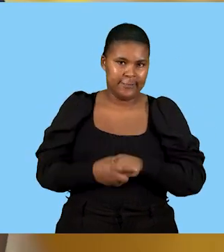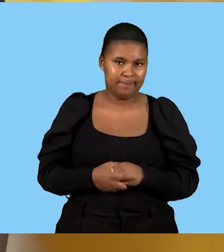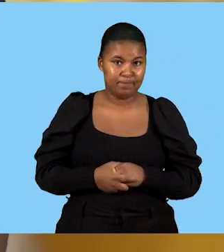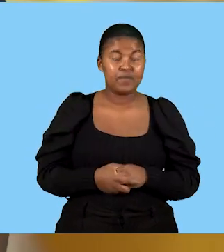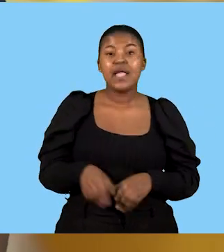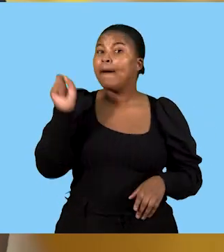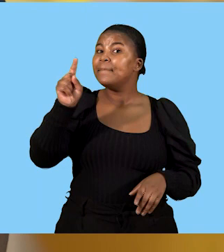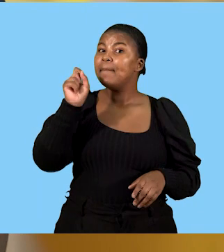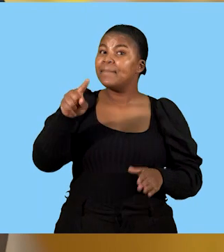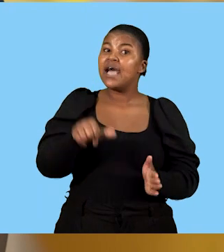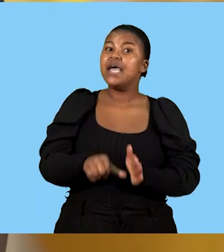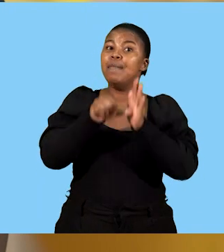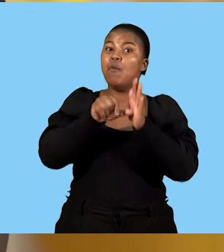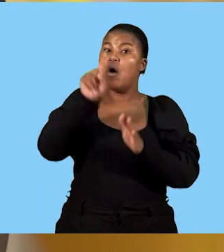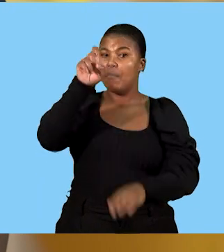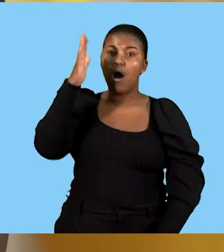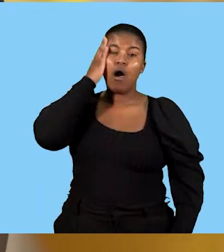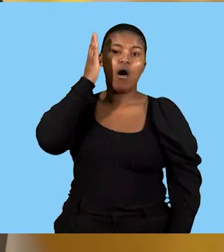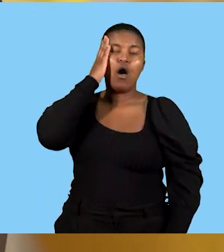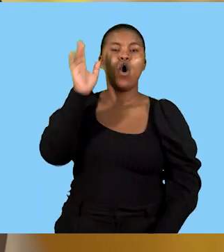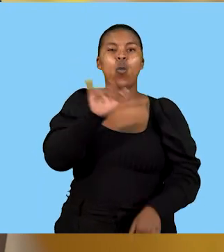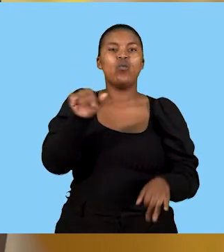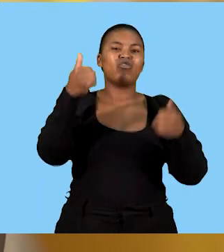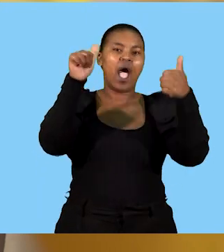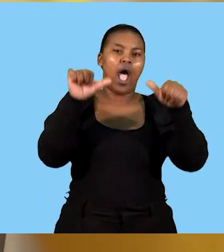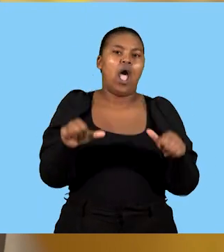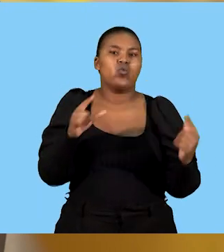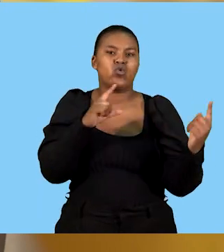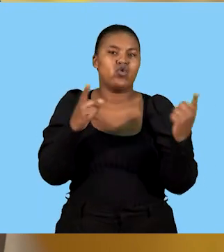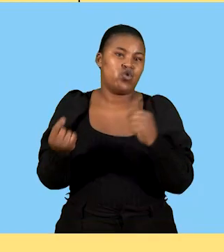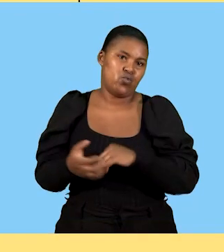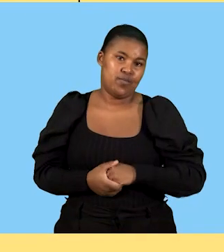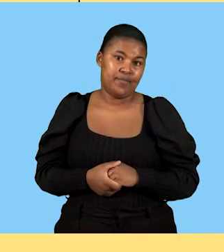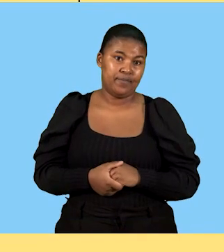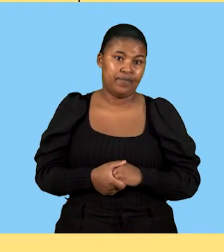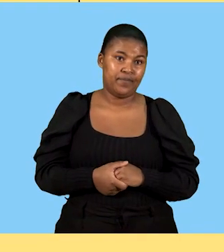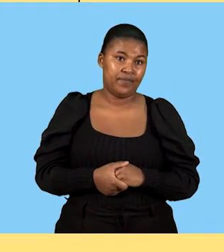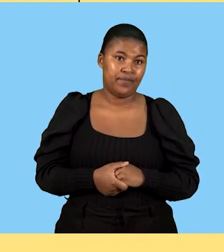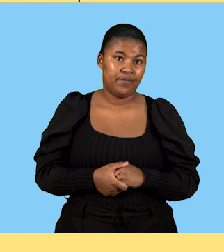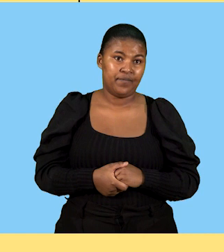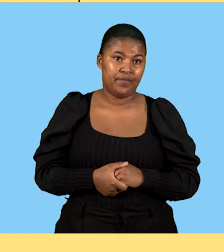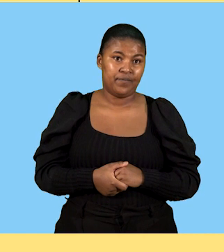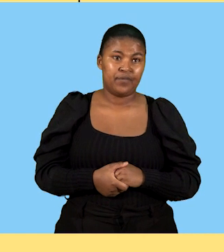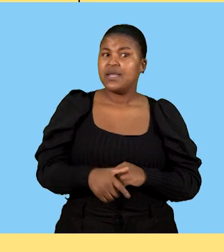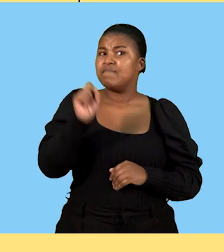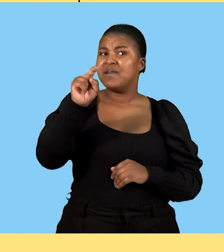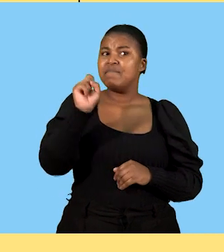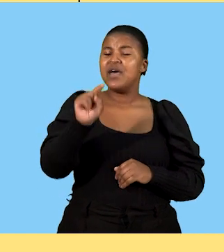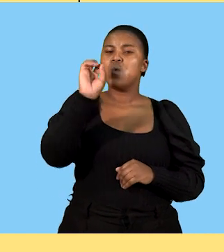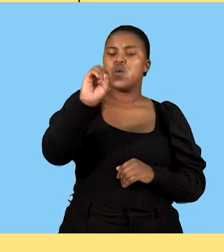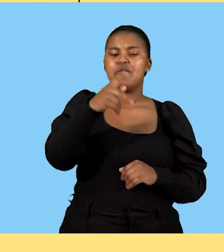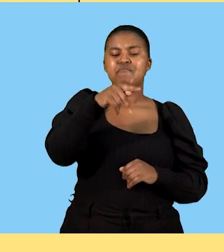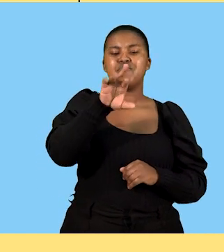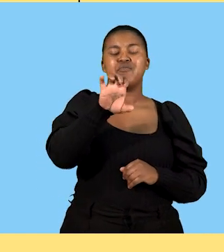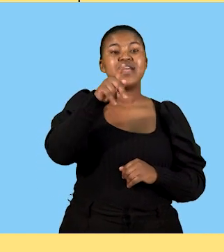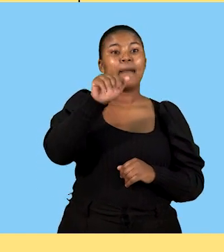it is important to know the type of account that you're dealing with. For example, here we have prepaid expense,